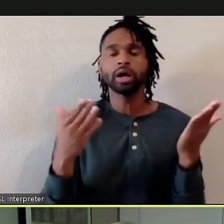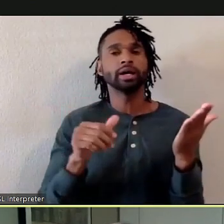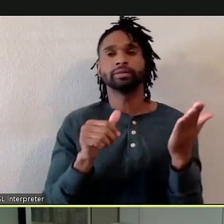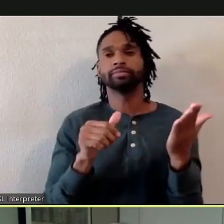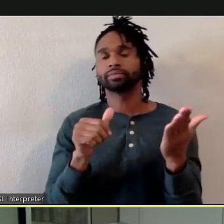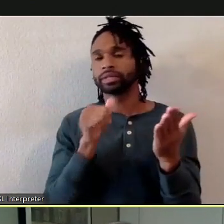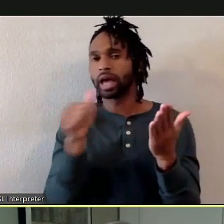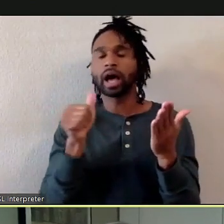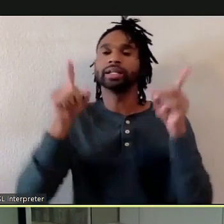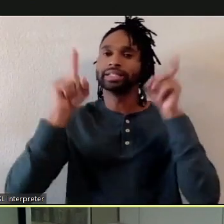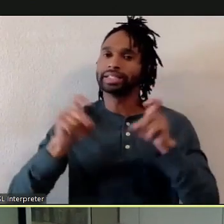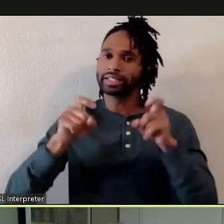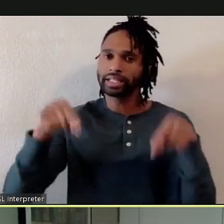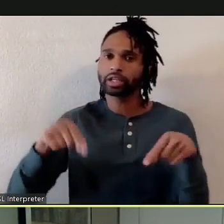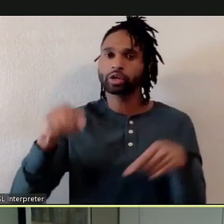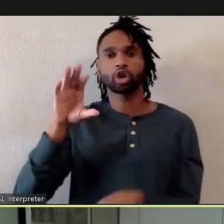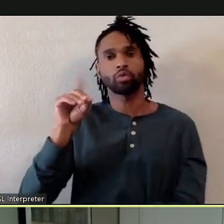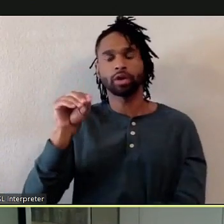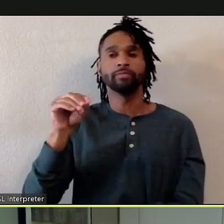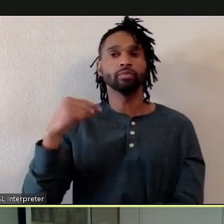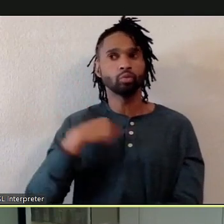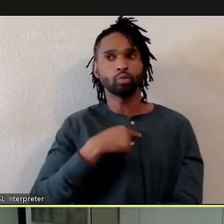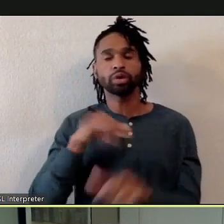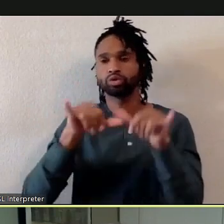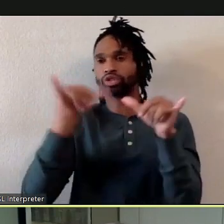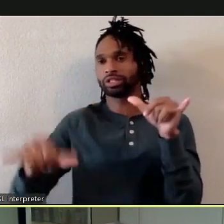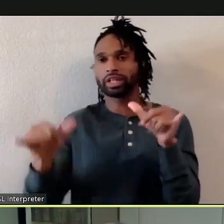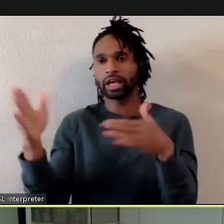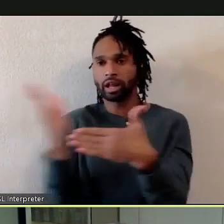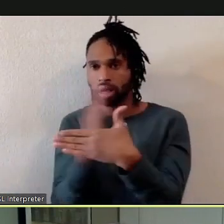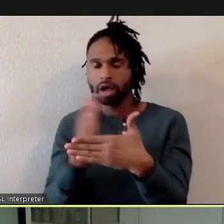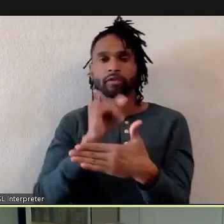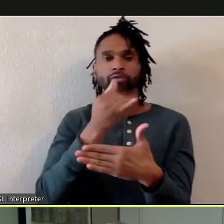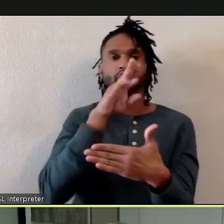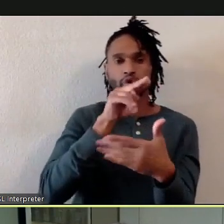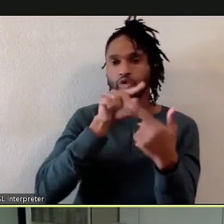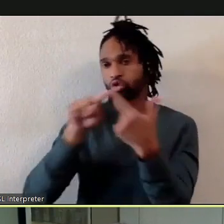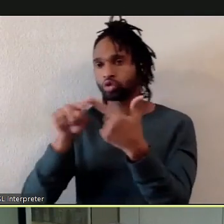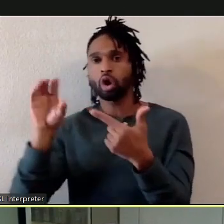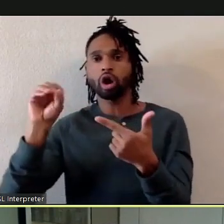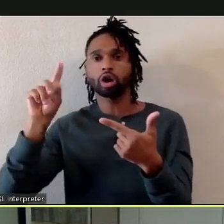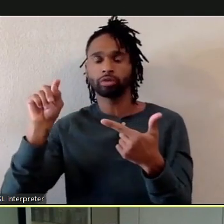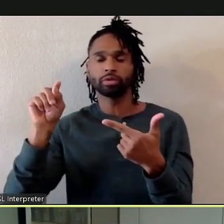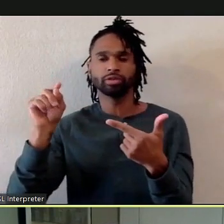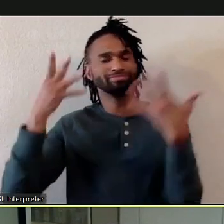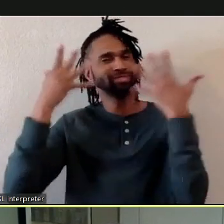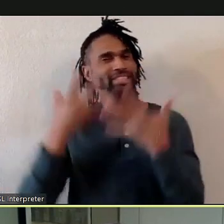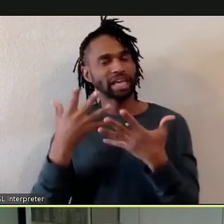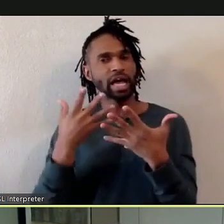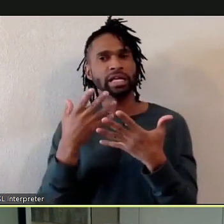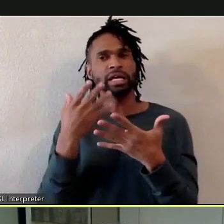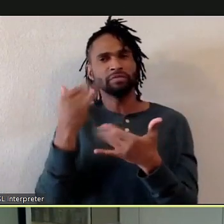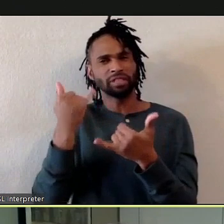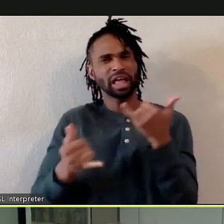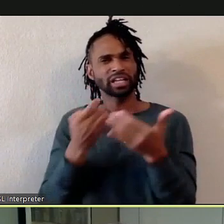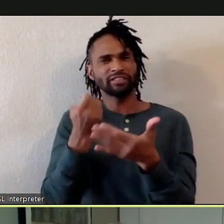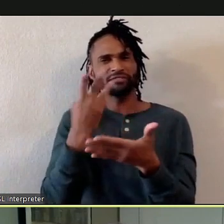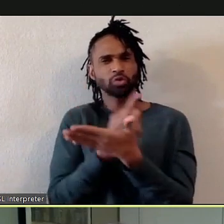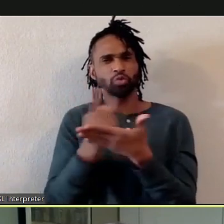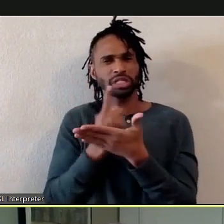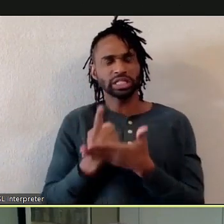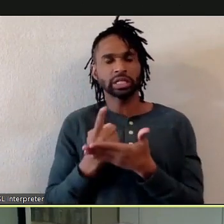state. We were really able to stay in that range from June until October. Unfortunately, in the last few weeks, our positivity rate